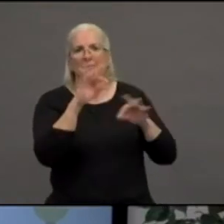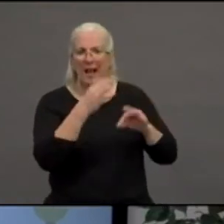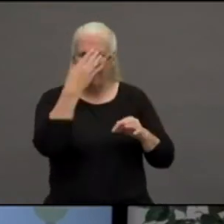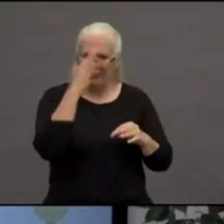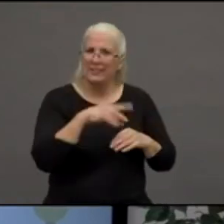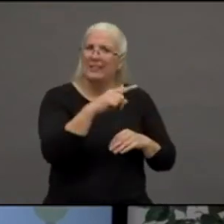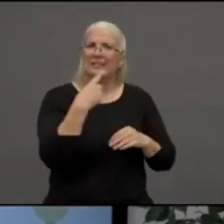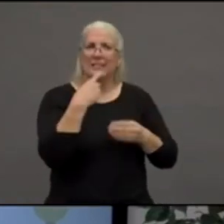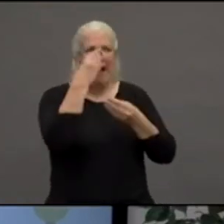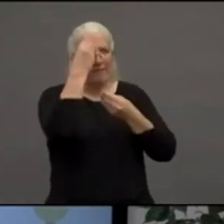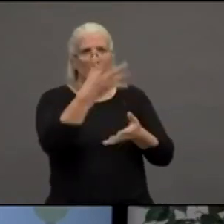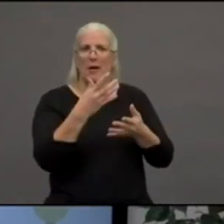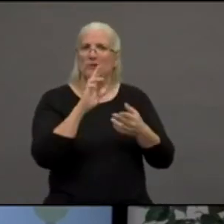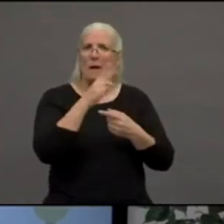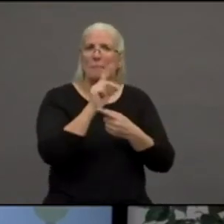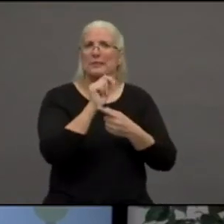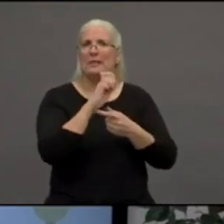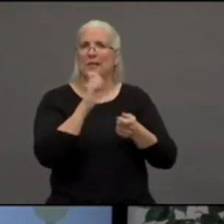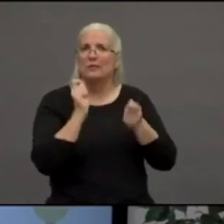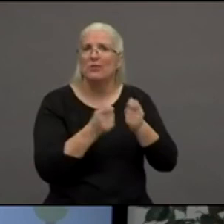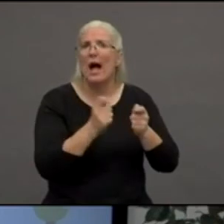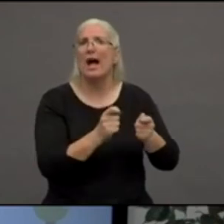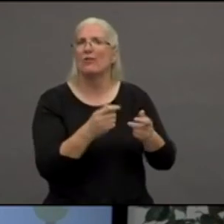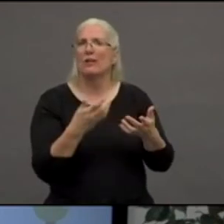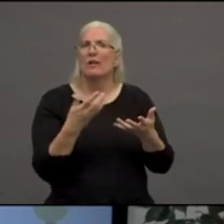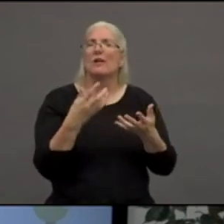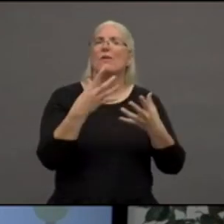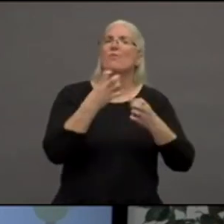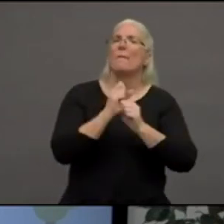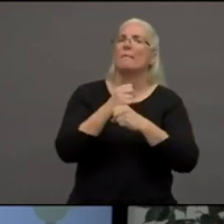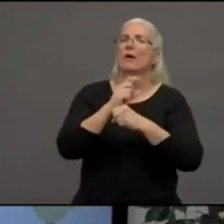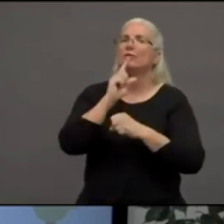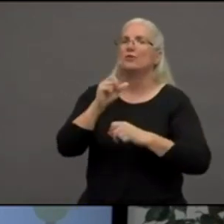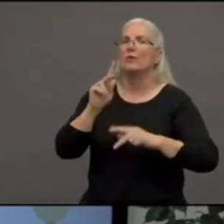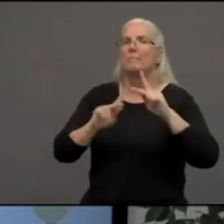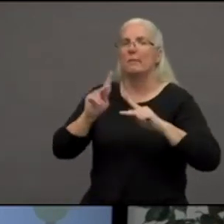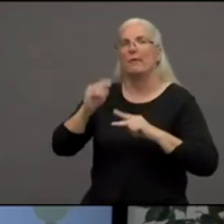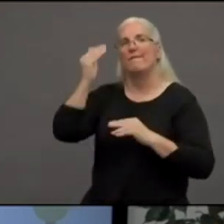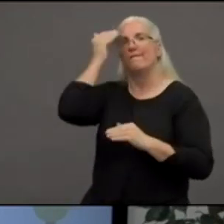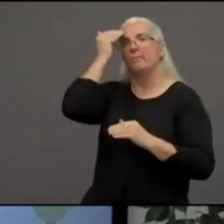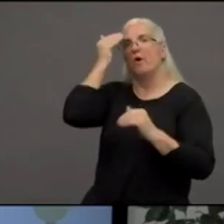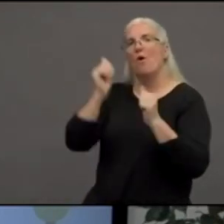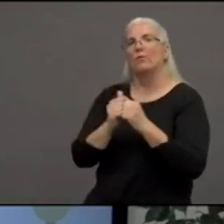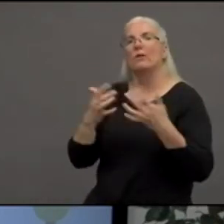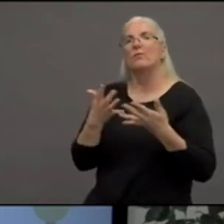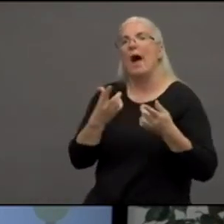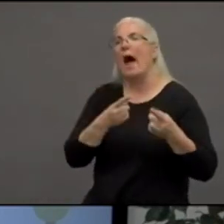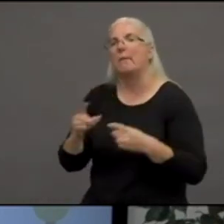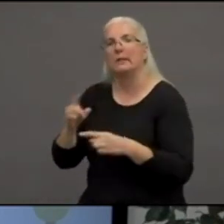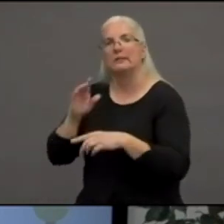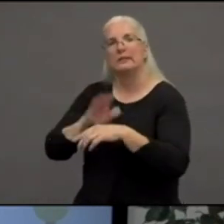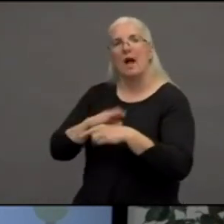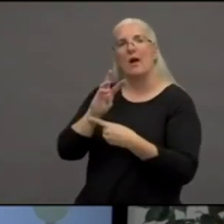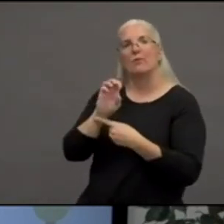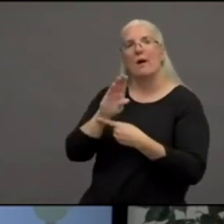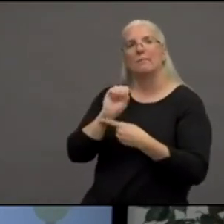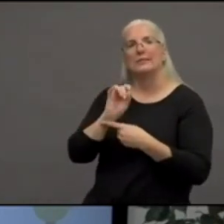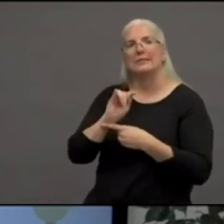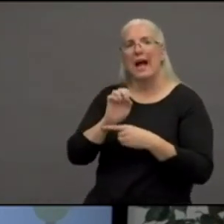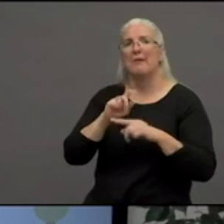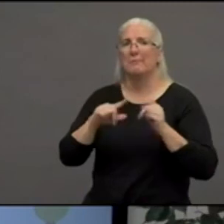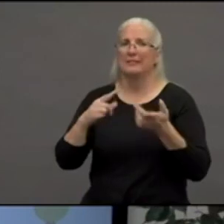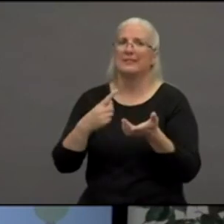probably become very familiar with what's on the site right now, but it can change at any minute. Great